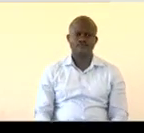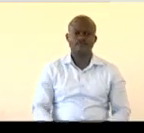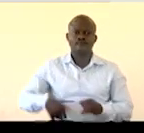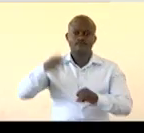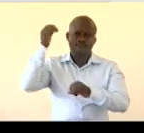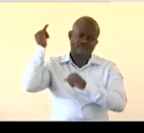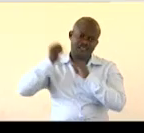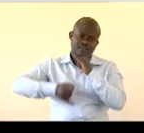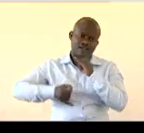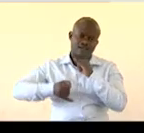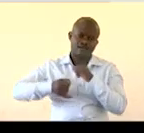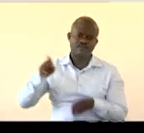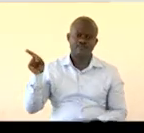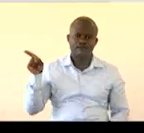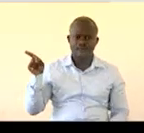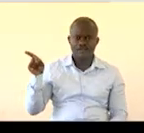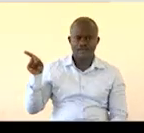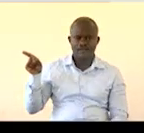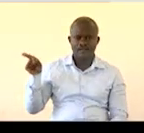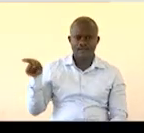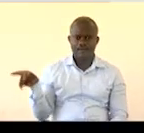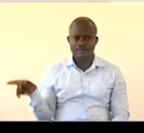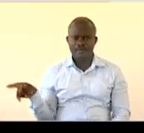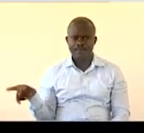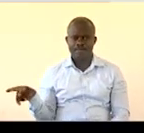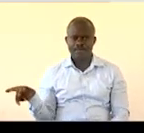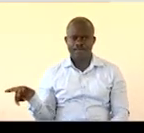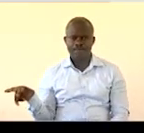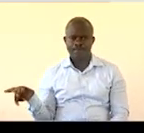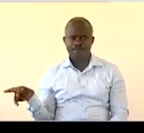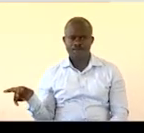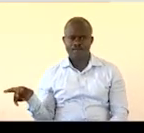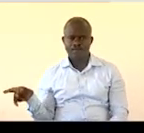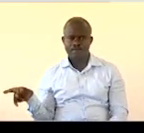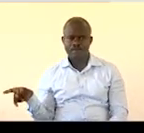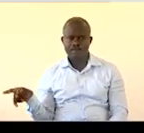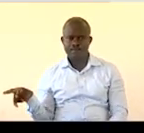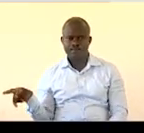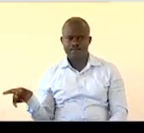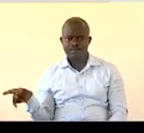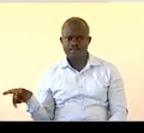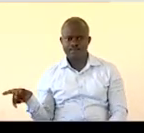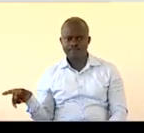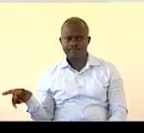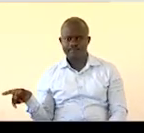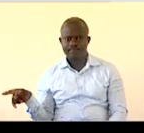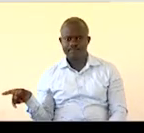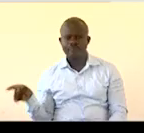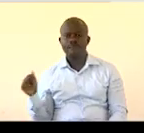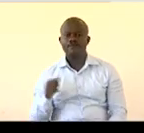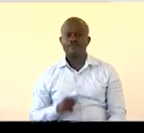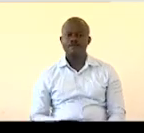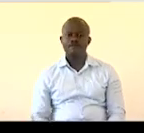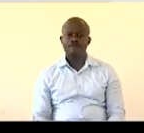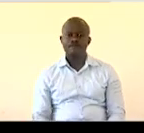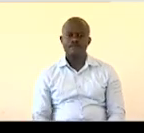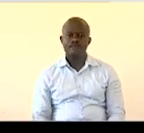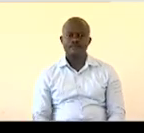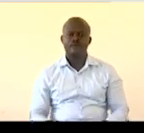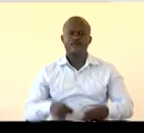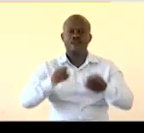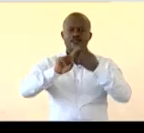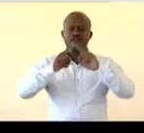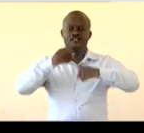gravitropism. Last question, why is hydrotropism important to plants?